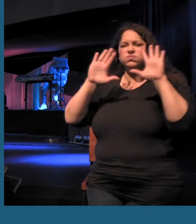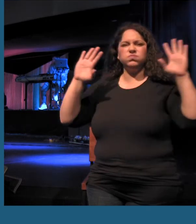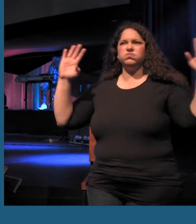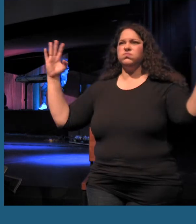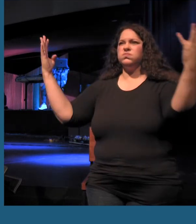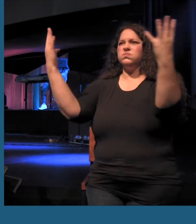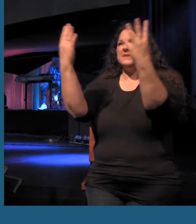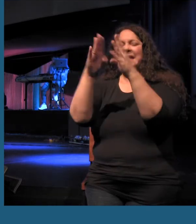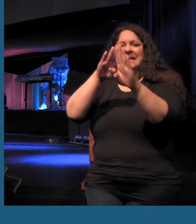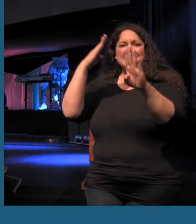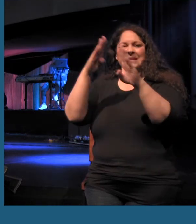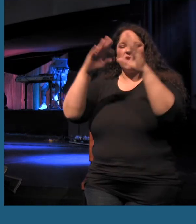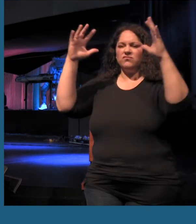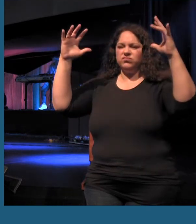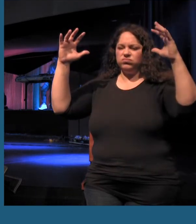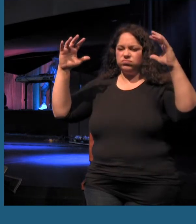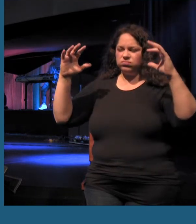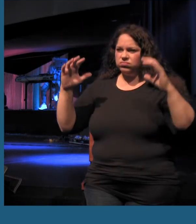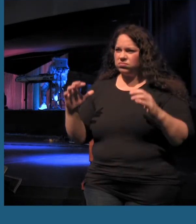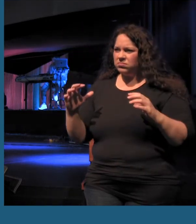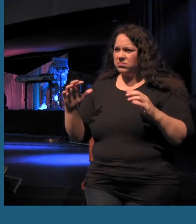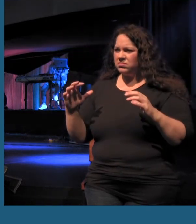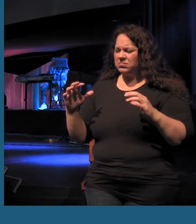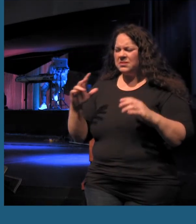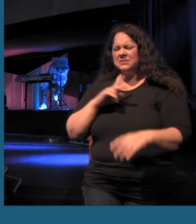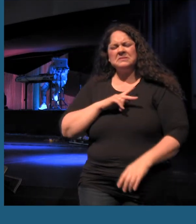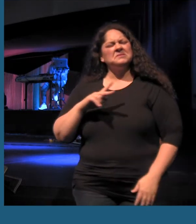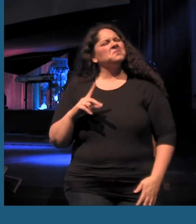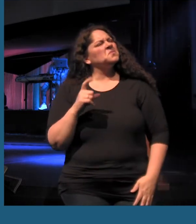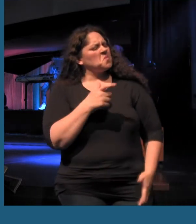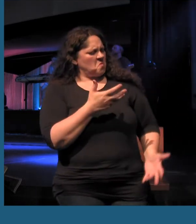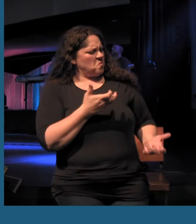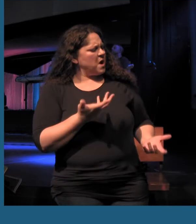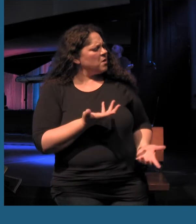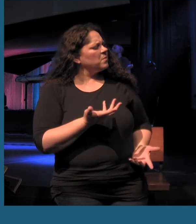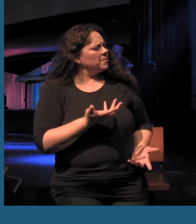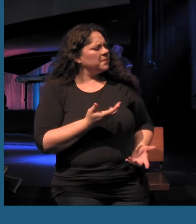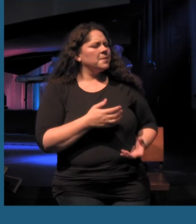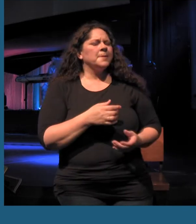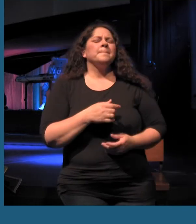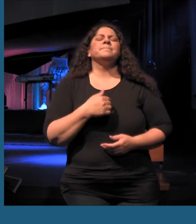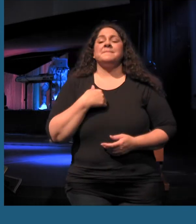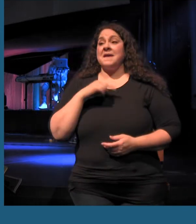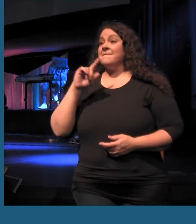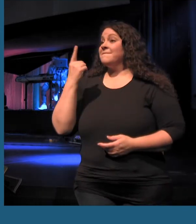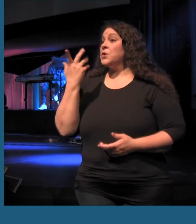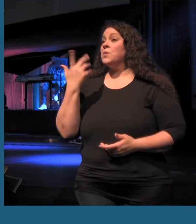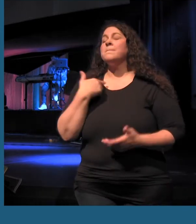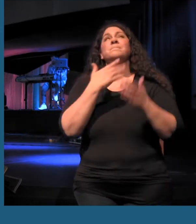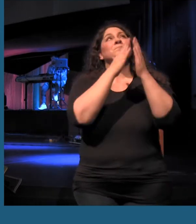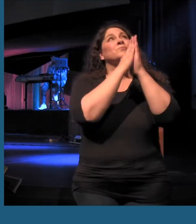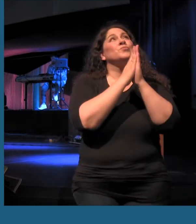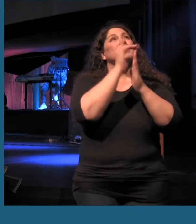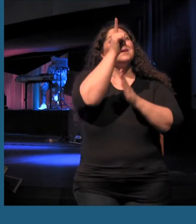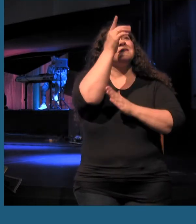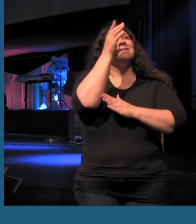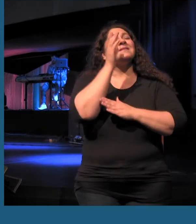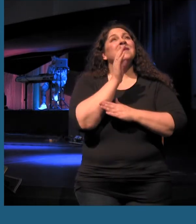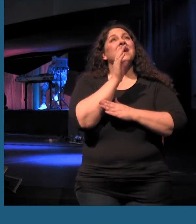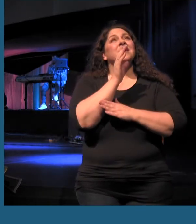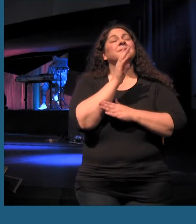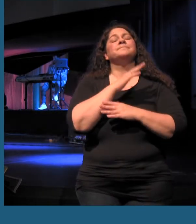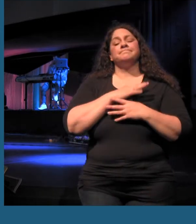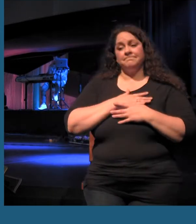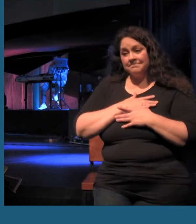is it you want? Then I prayed to the God of heaven and I answered the king, if it pleases the king